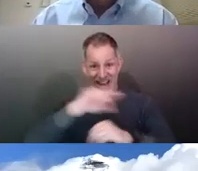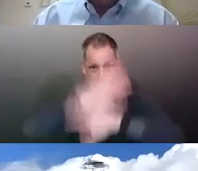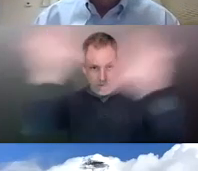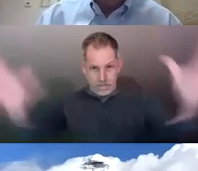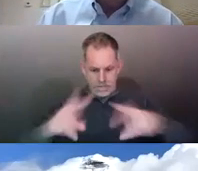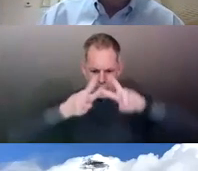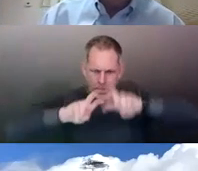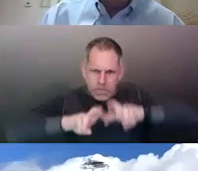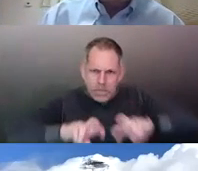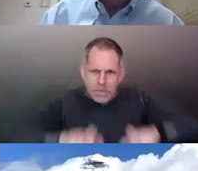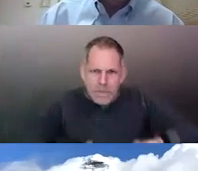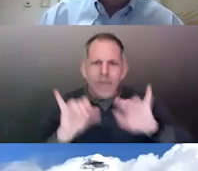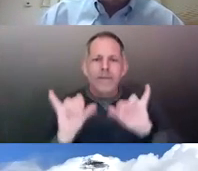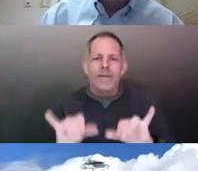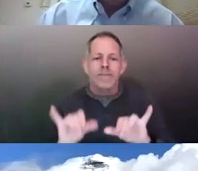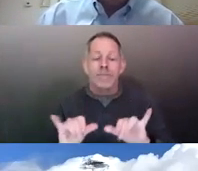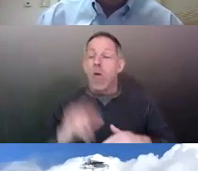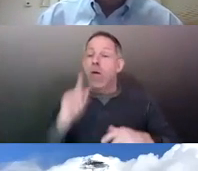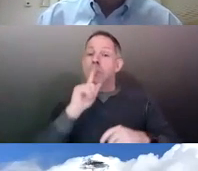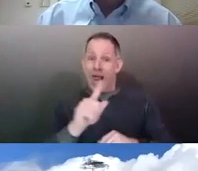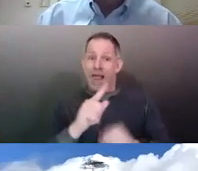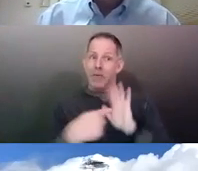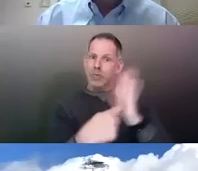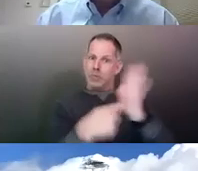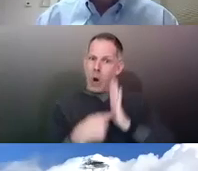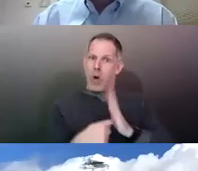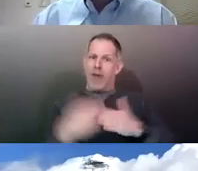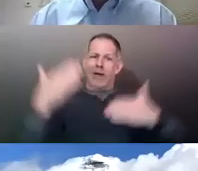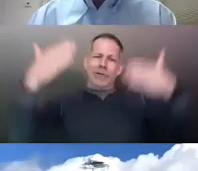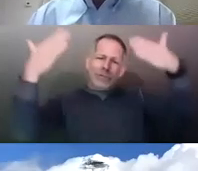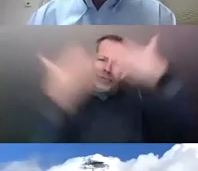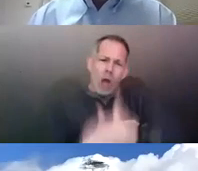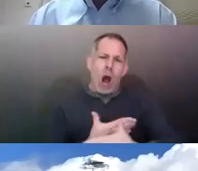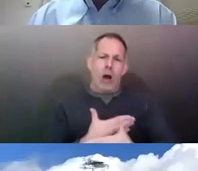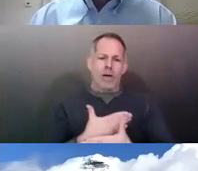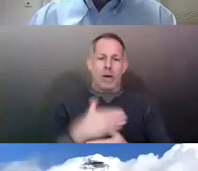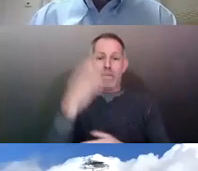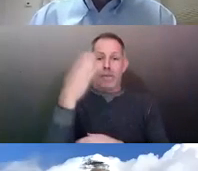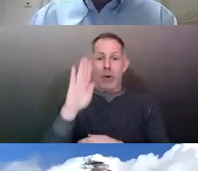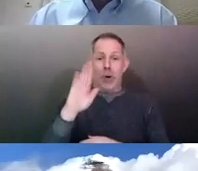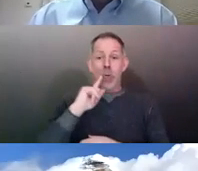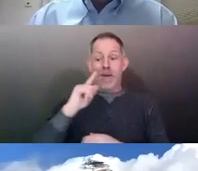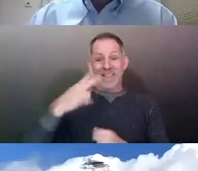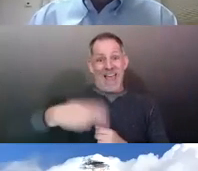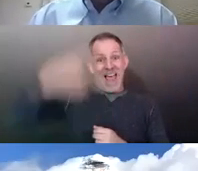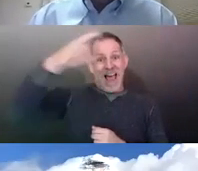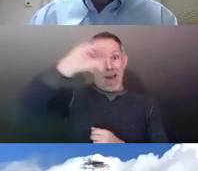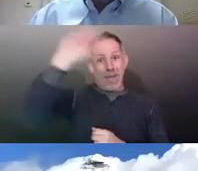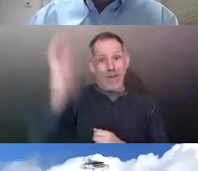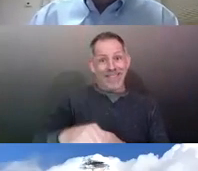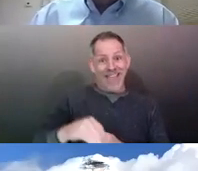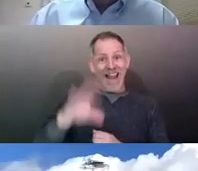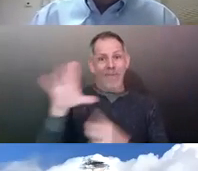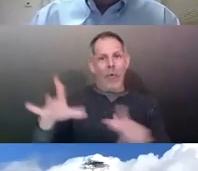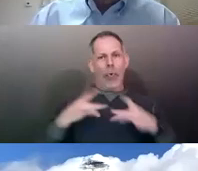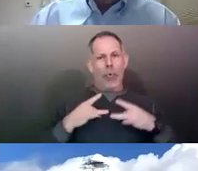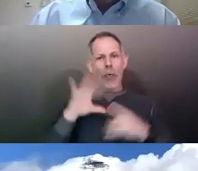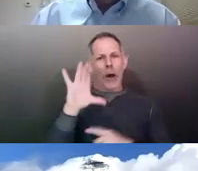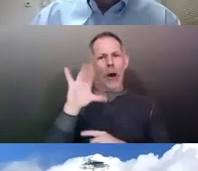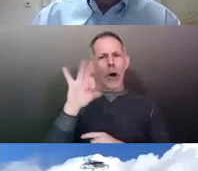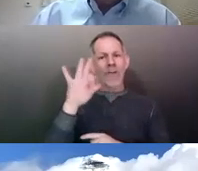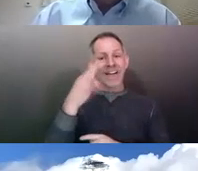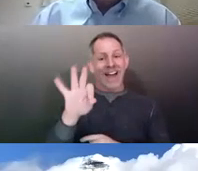blue, the higher the rate in the past 2 weeks. And again, I think there are